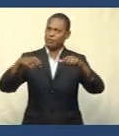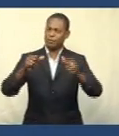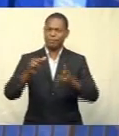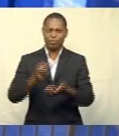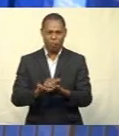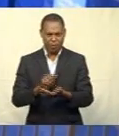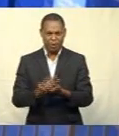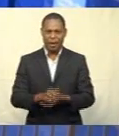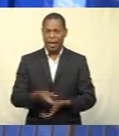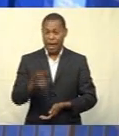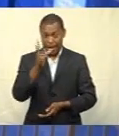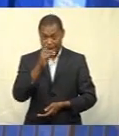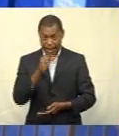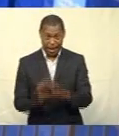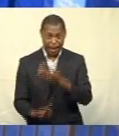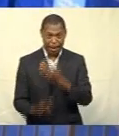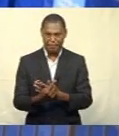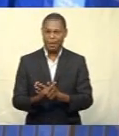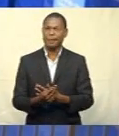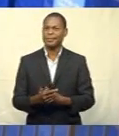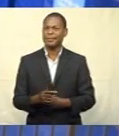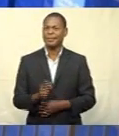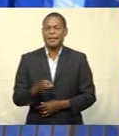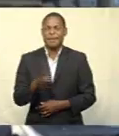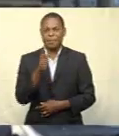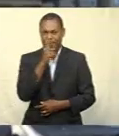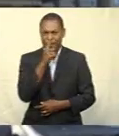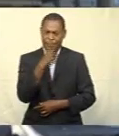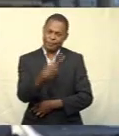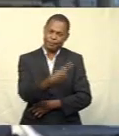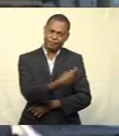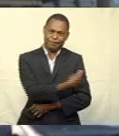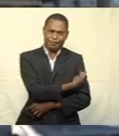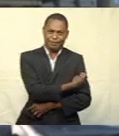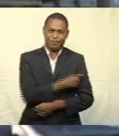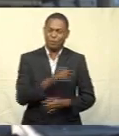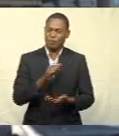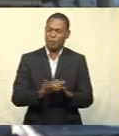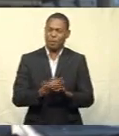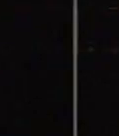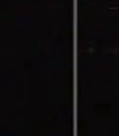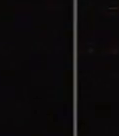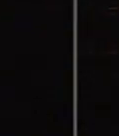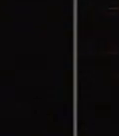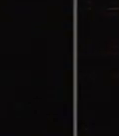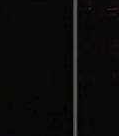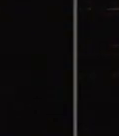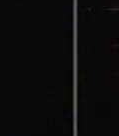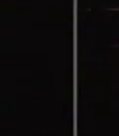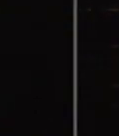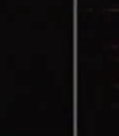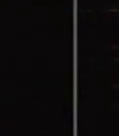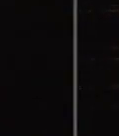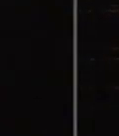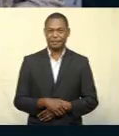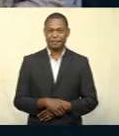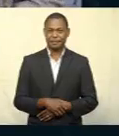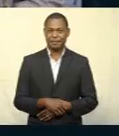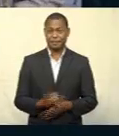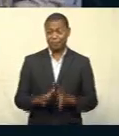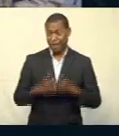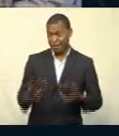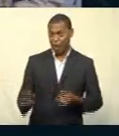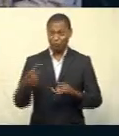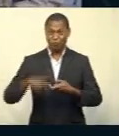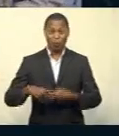be possible if Fijians get themselves vaccinated. Koroi Tandulala, FBC News. And Koroi joins us live